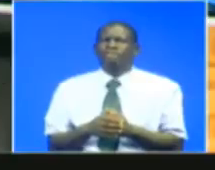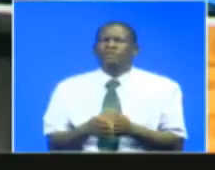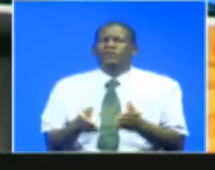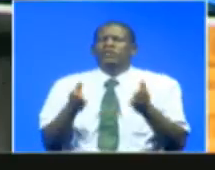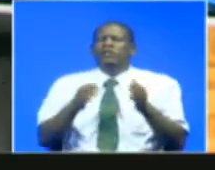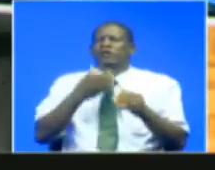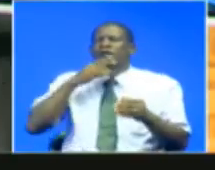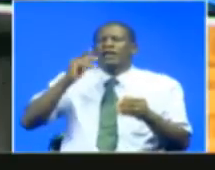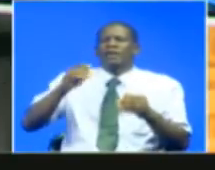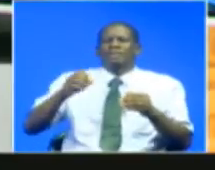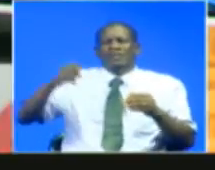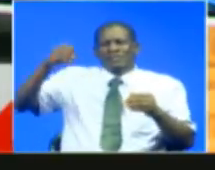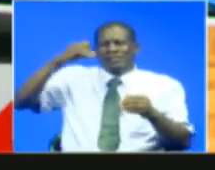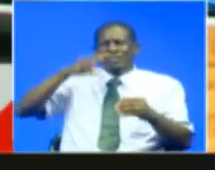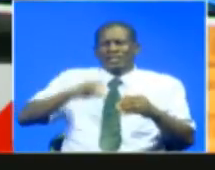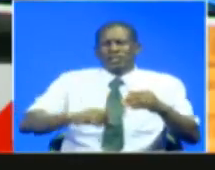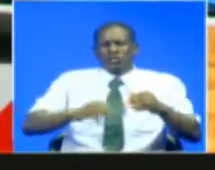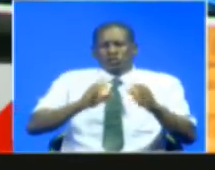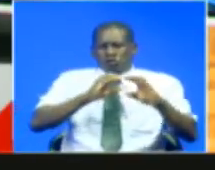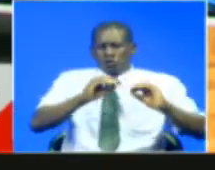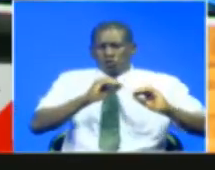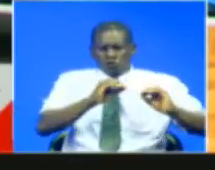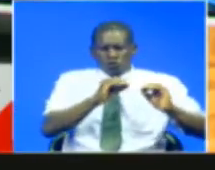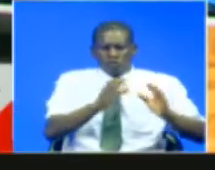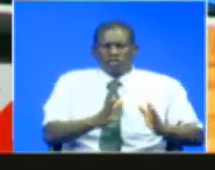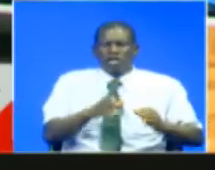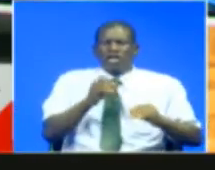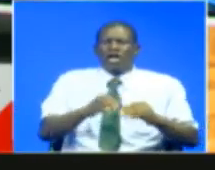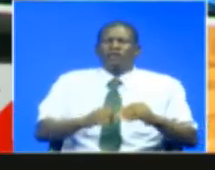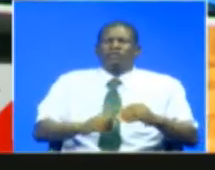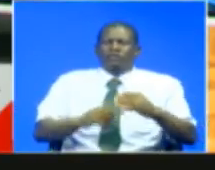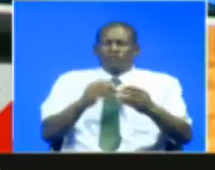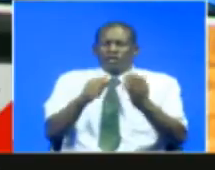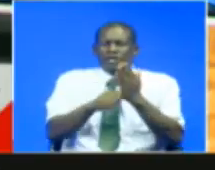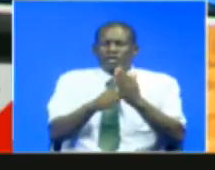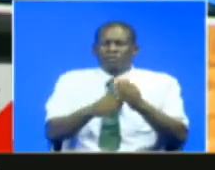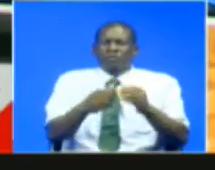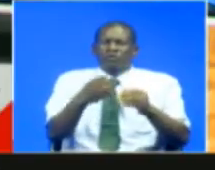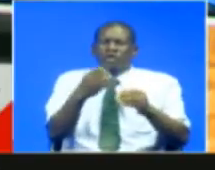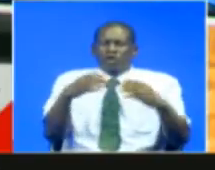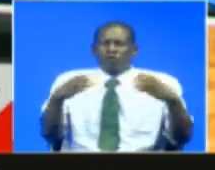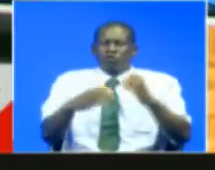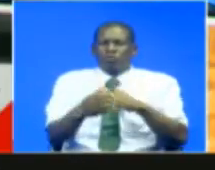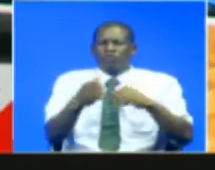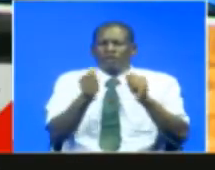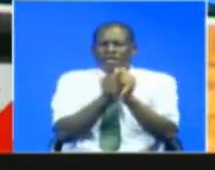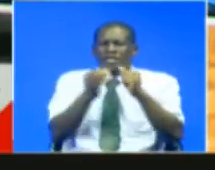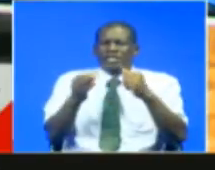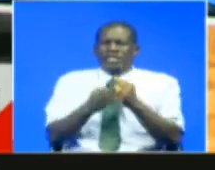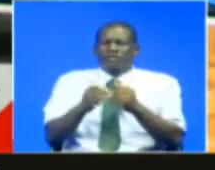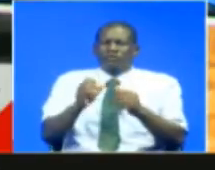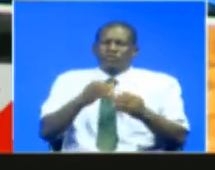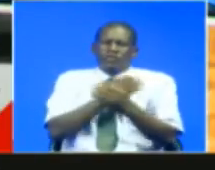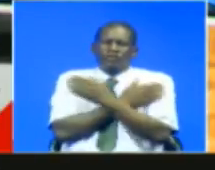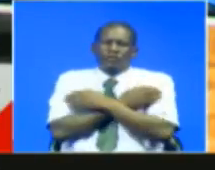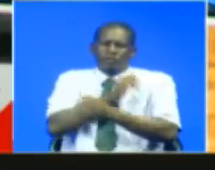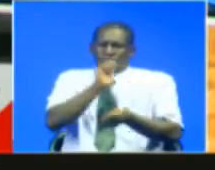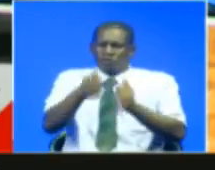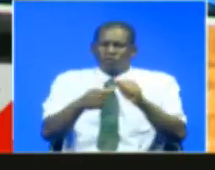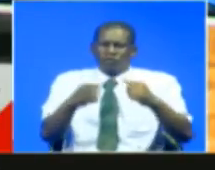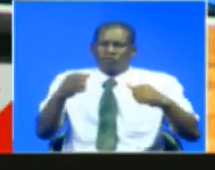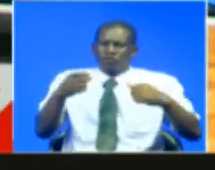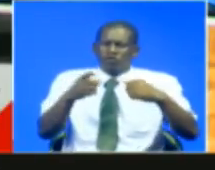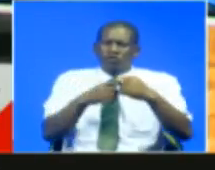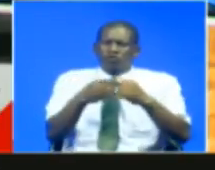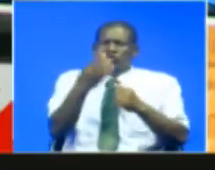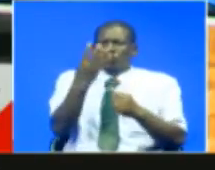Harambee Stars head coach Stanley Okumbi has named a squad of 26 local players for friendly against Angola on June 4th as the team prepares for the